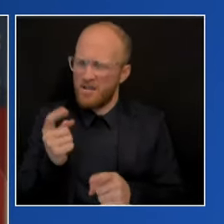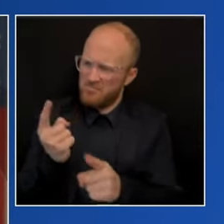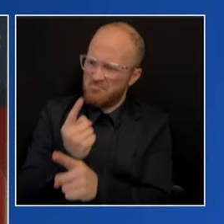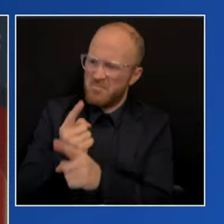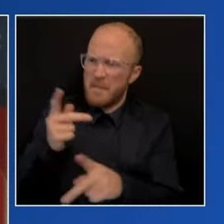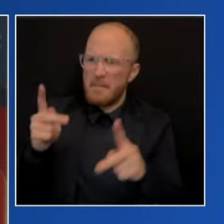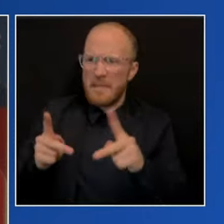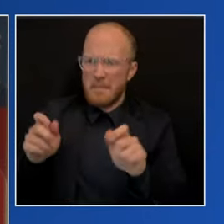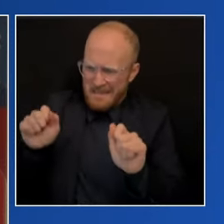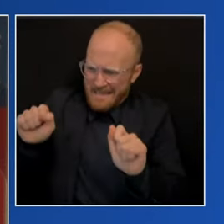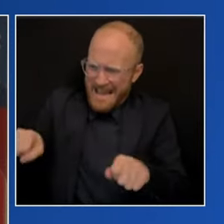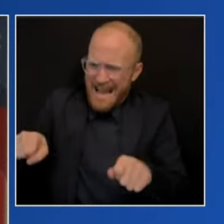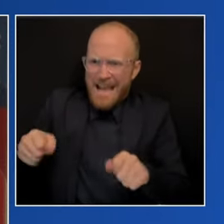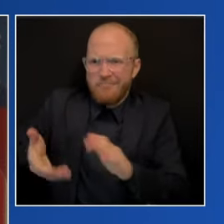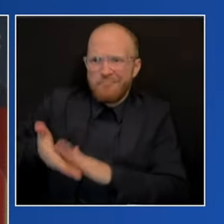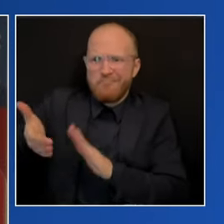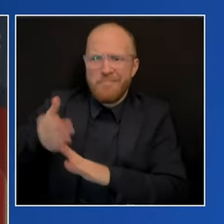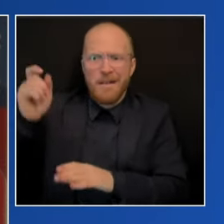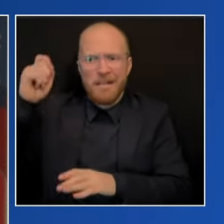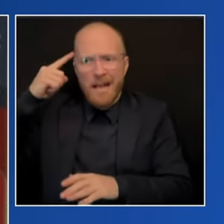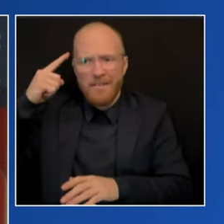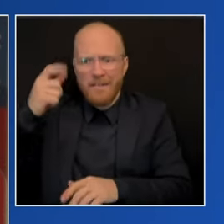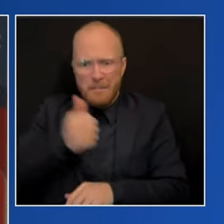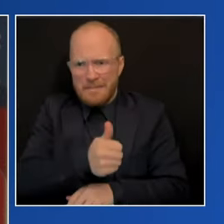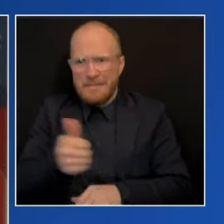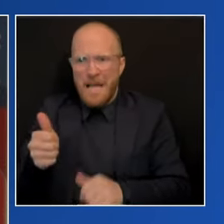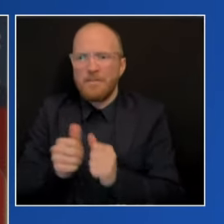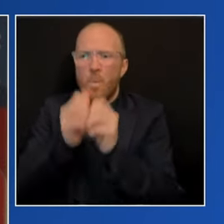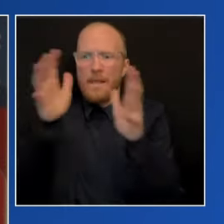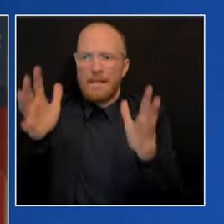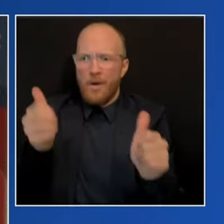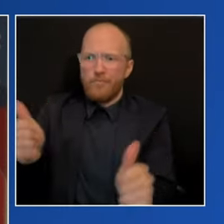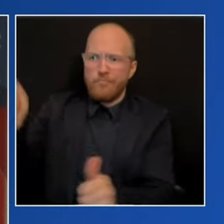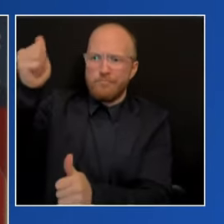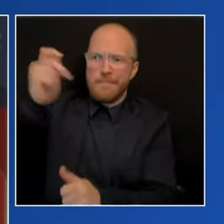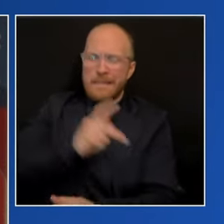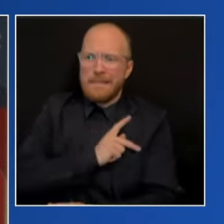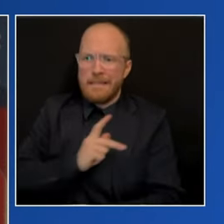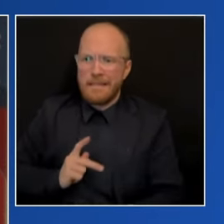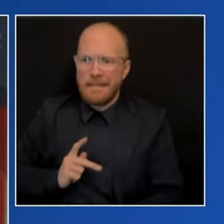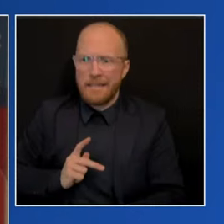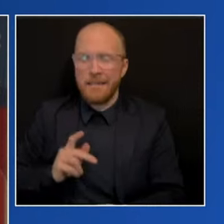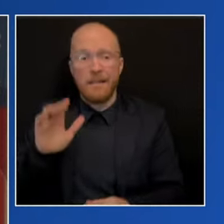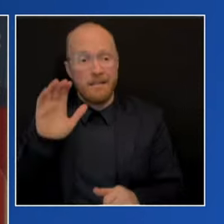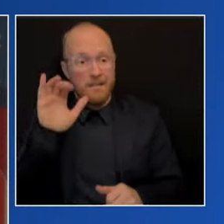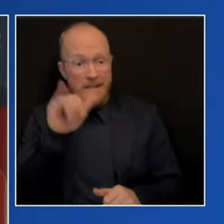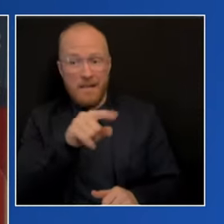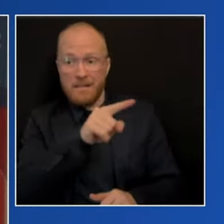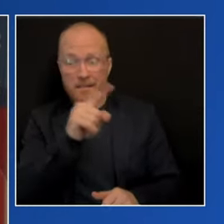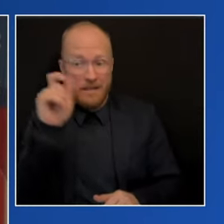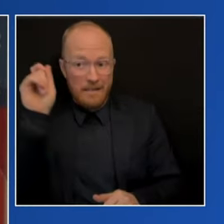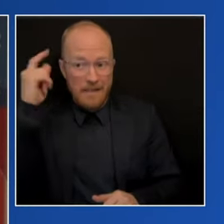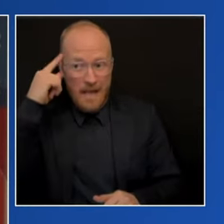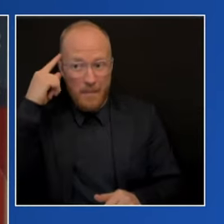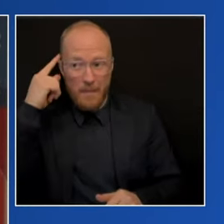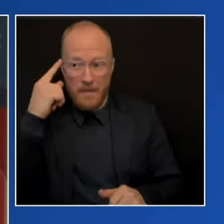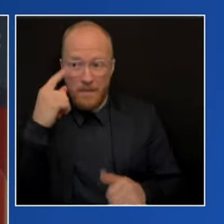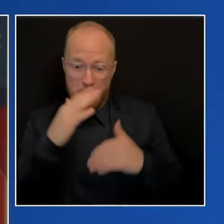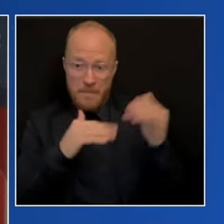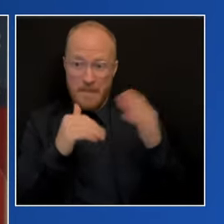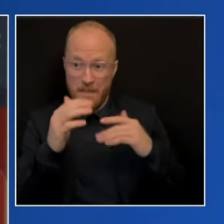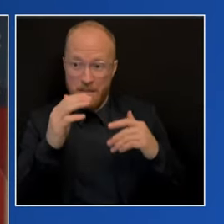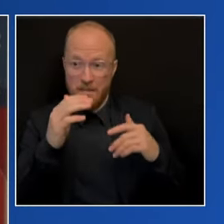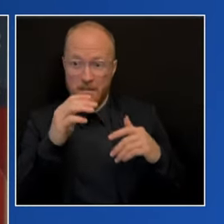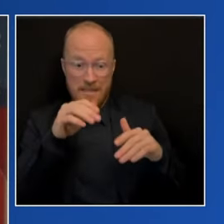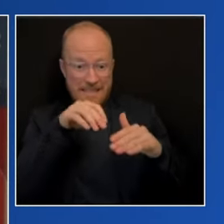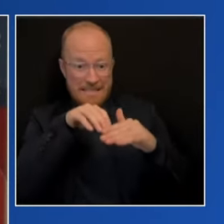king or a dictator. In fact, in the rotunda of the Capitol, there's a giant painting of General